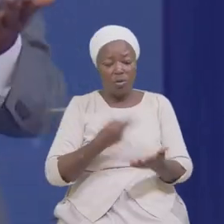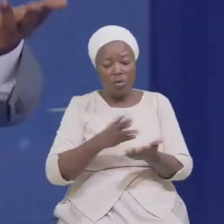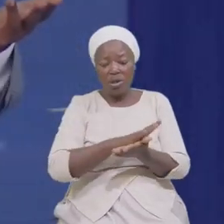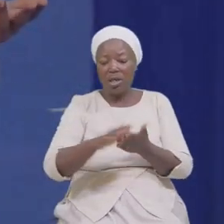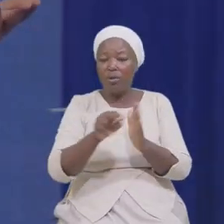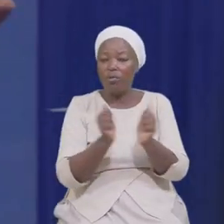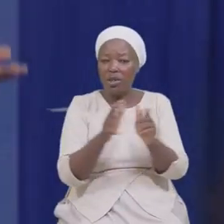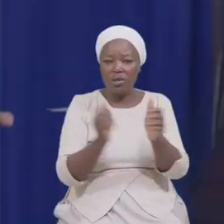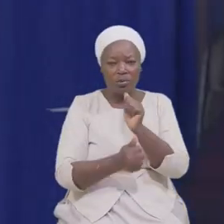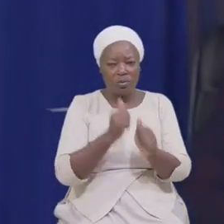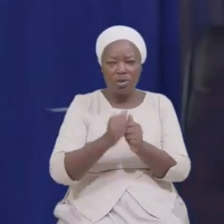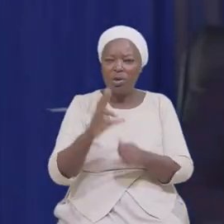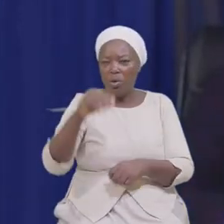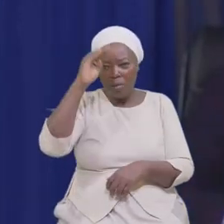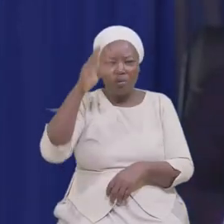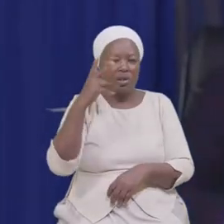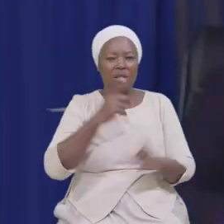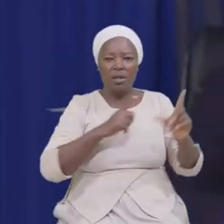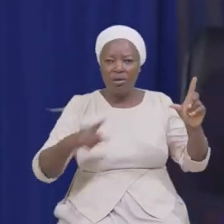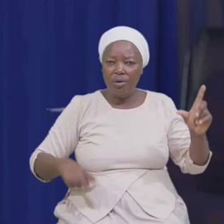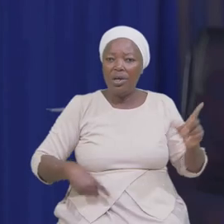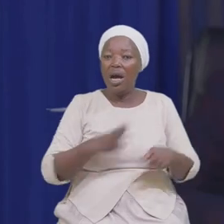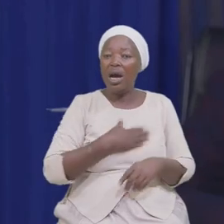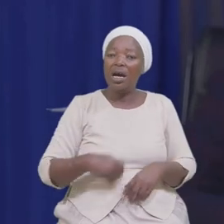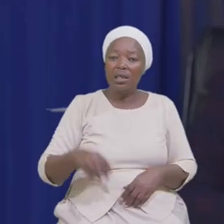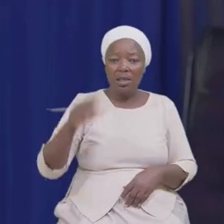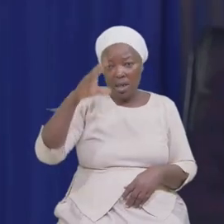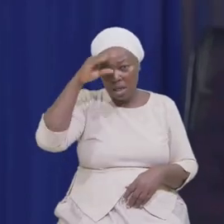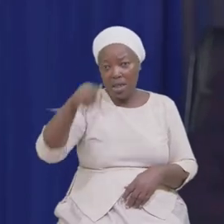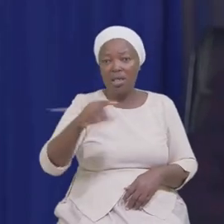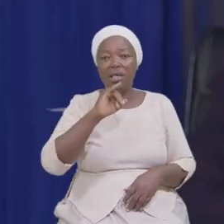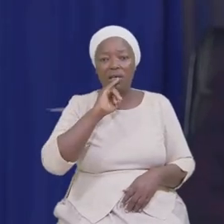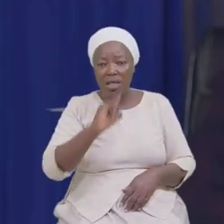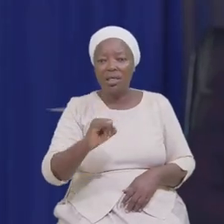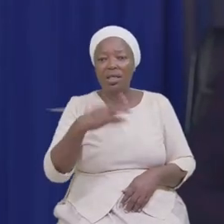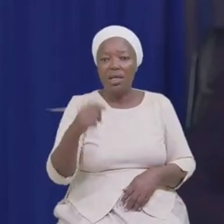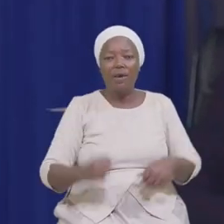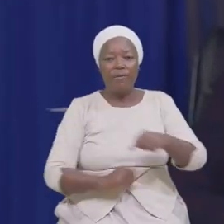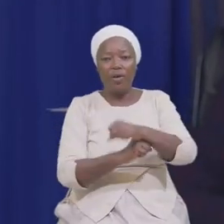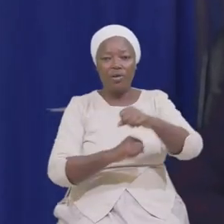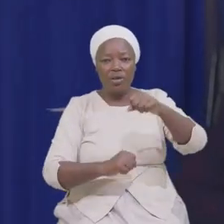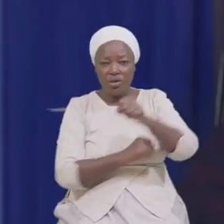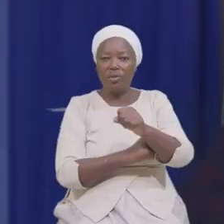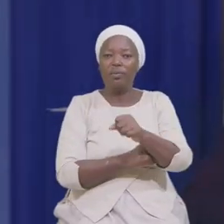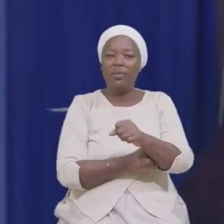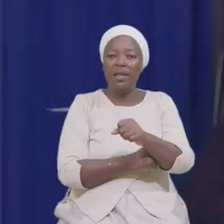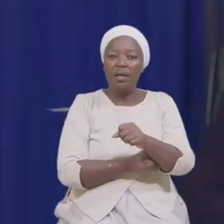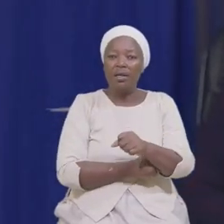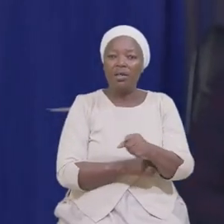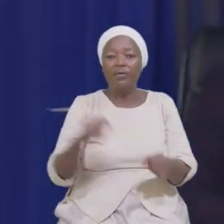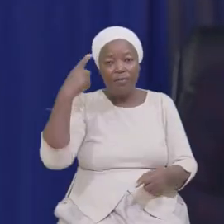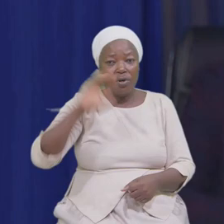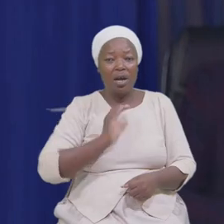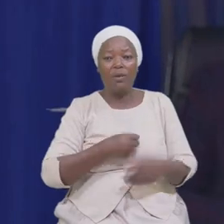no man shall see the Lord. And he is the cornerstone for our sanctification